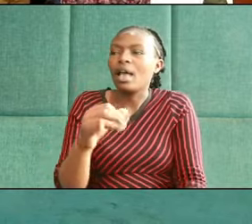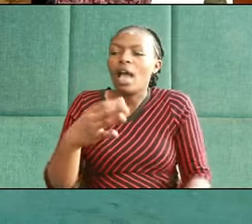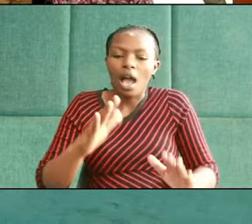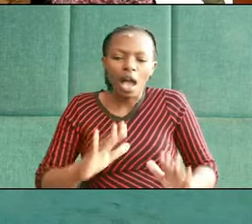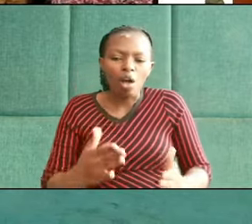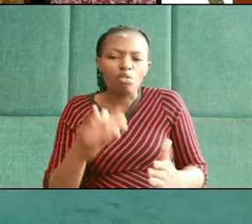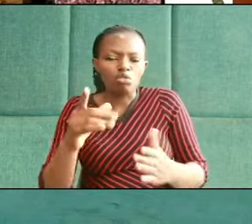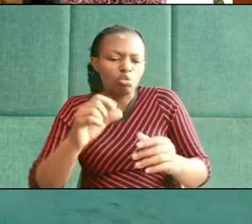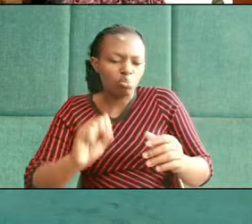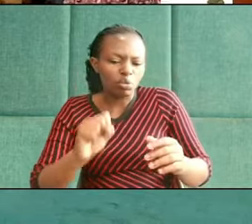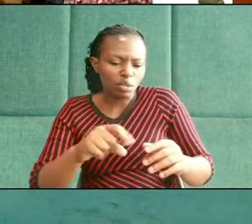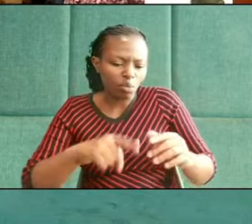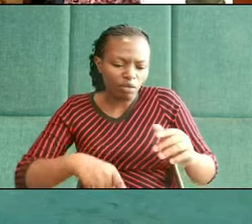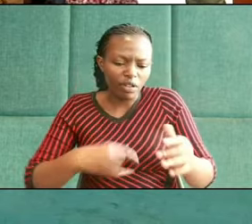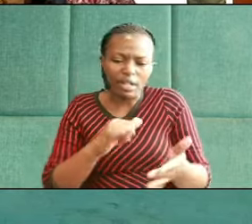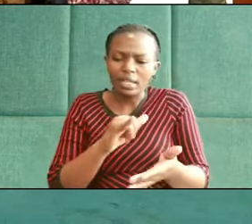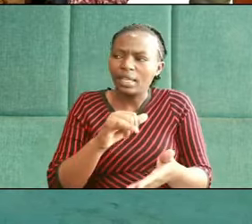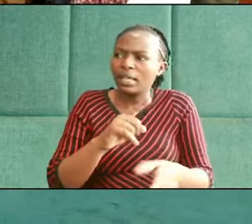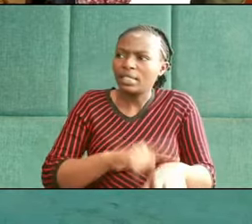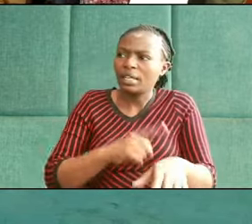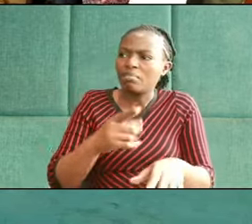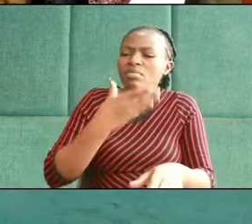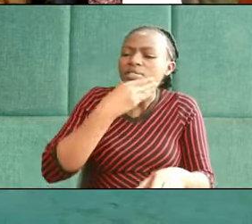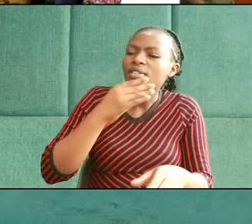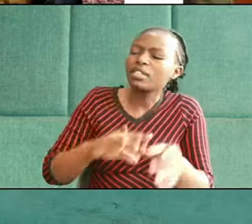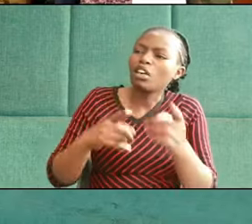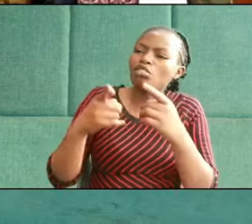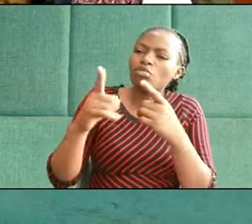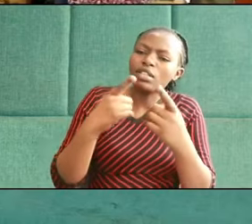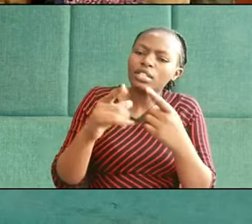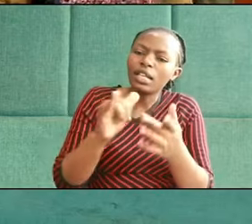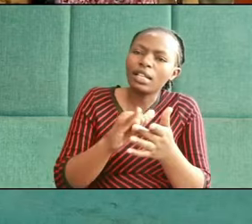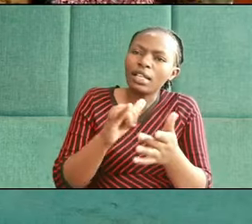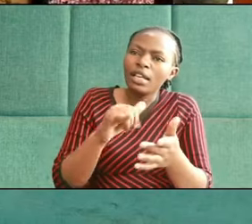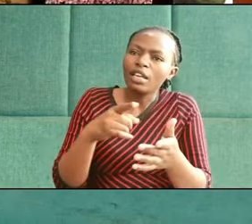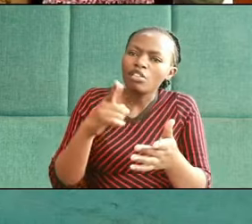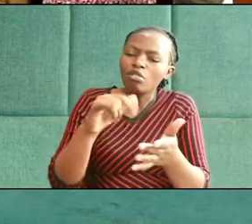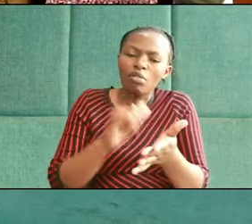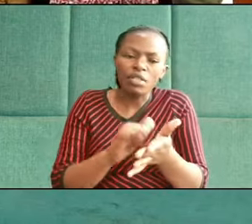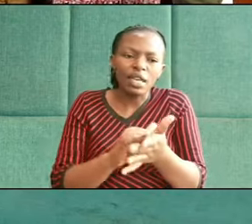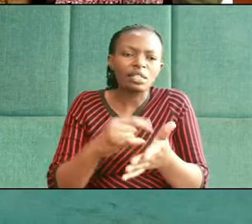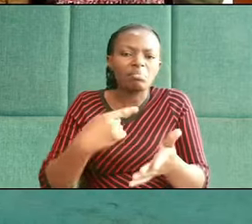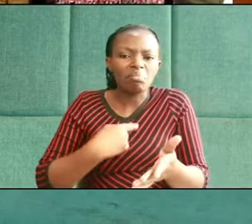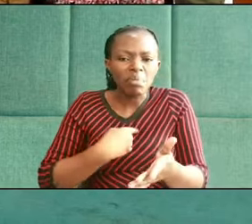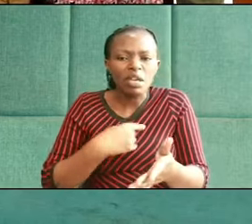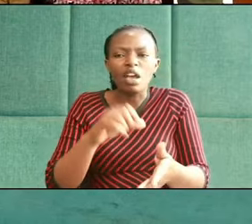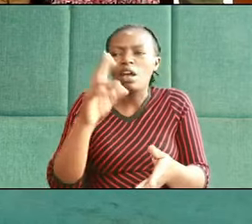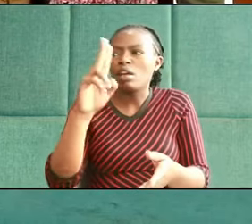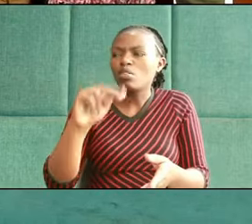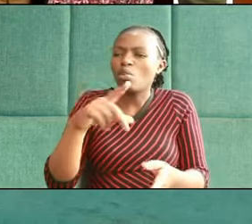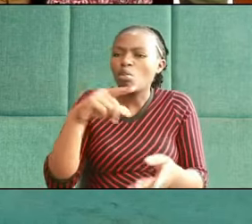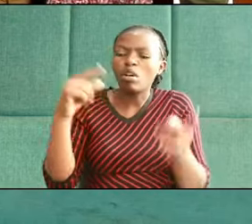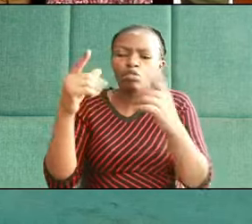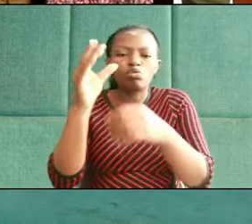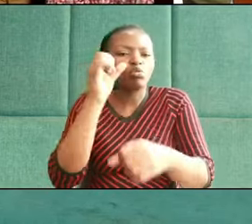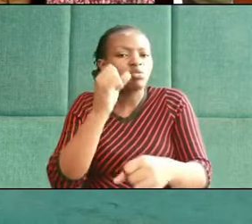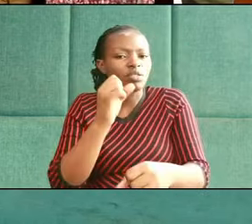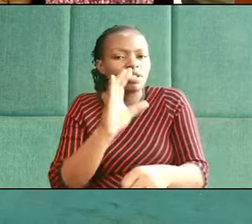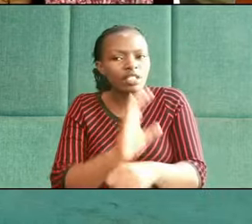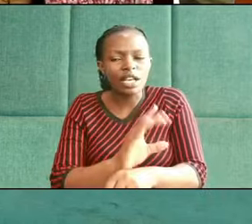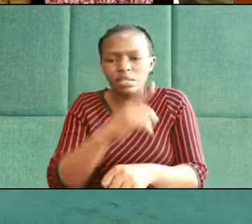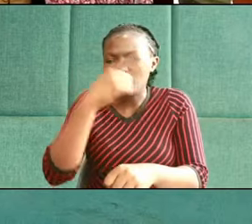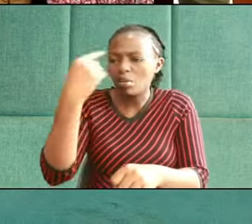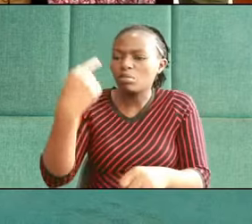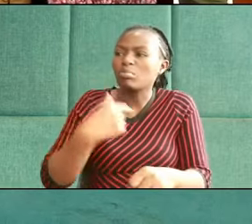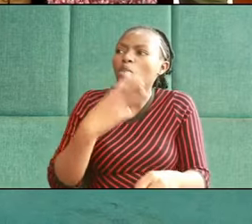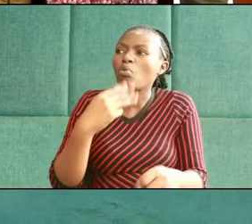morning, Daddy, I'm not going with you to church because I have a football club meeting today and I want to go